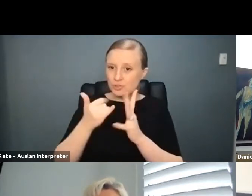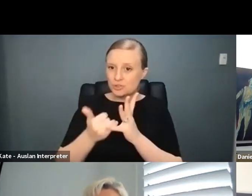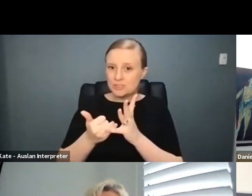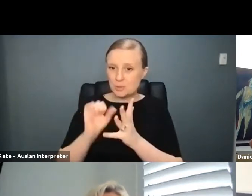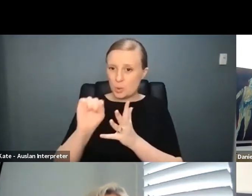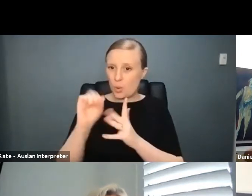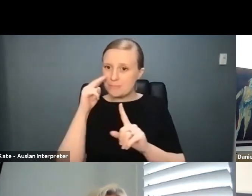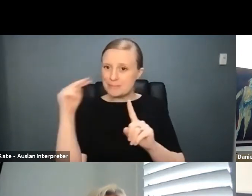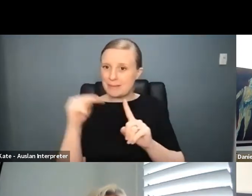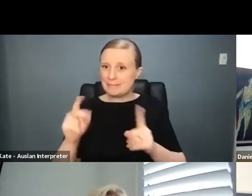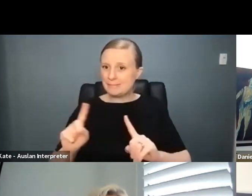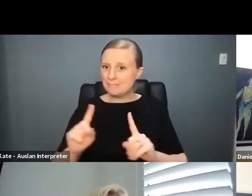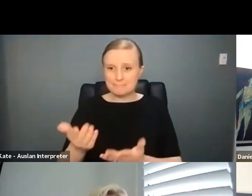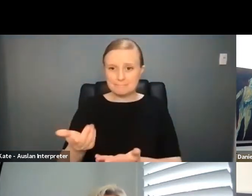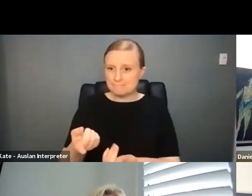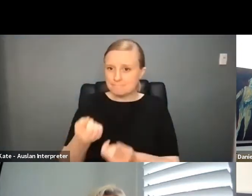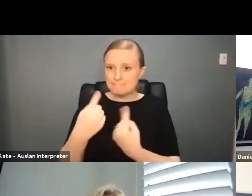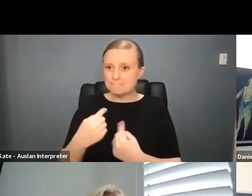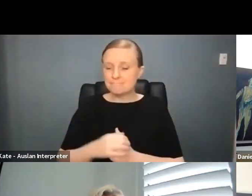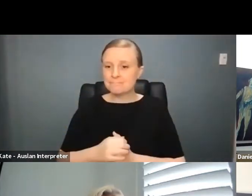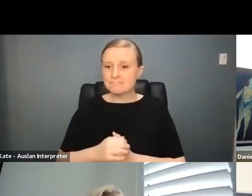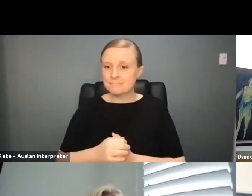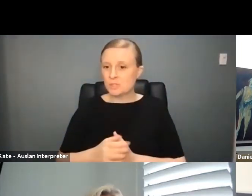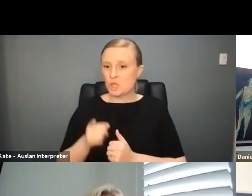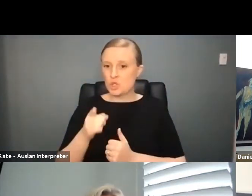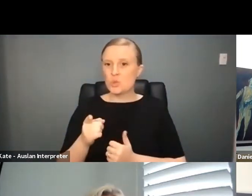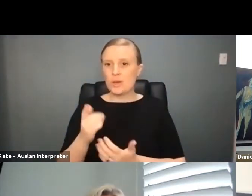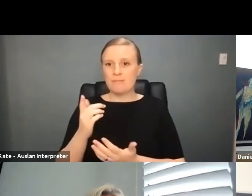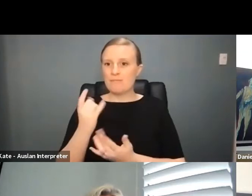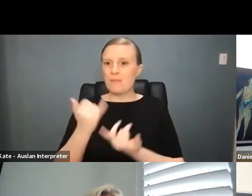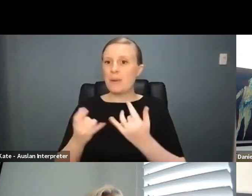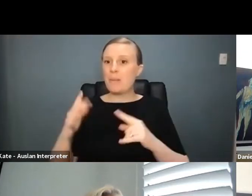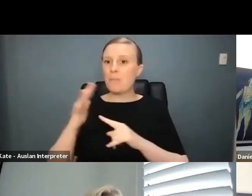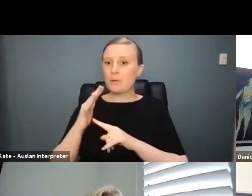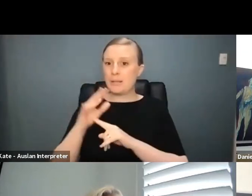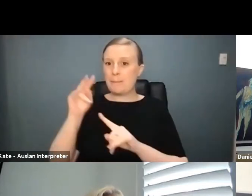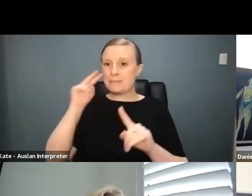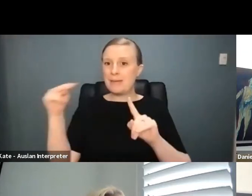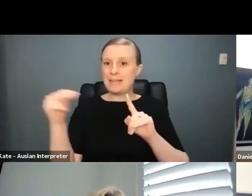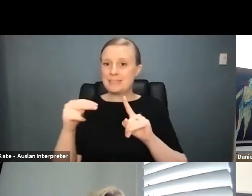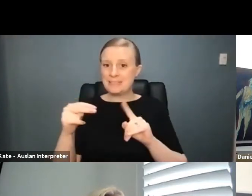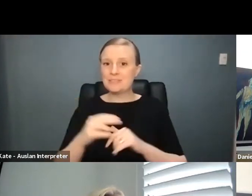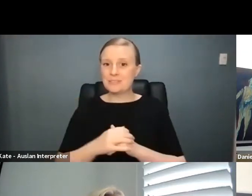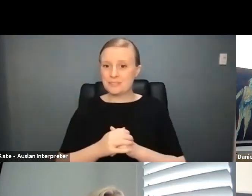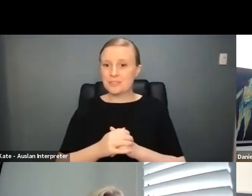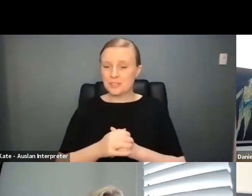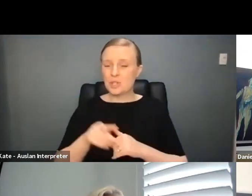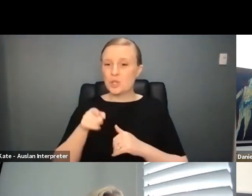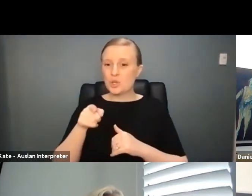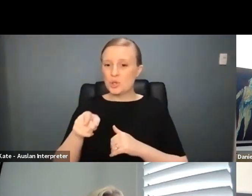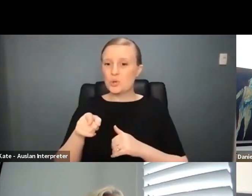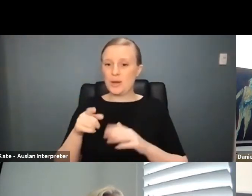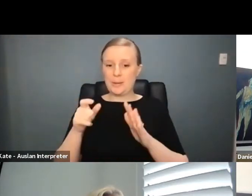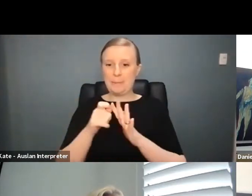it's open-ended for you. I think you bring such an important perspective to this as the CEO of a peer-based harm